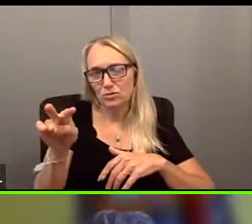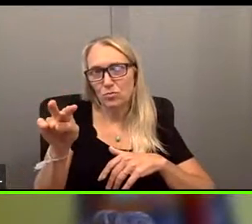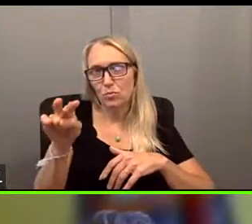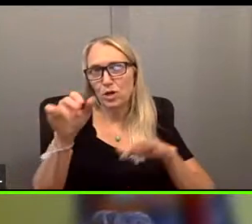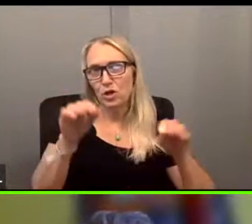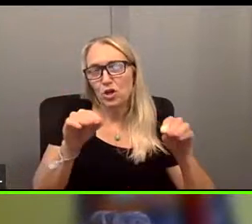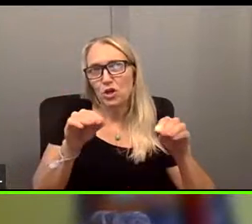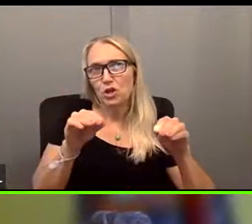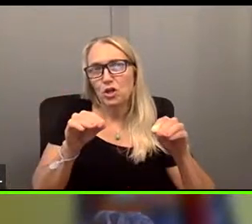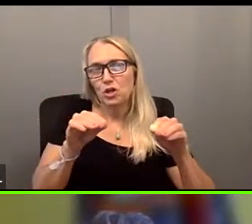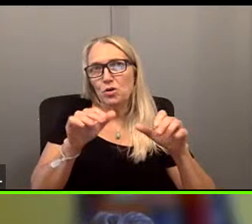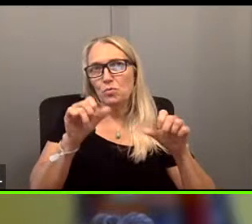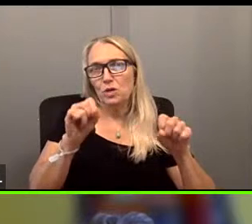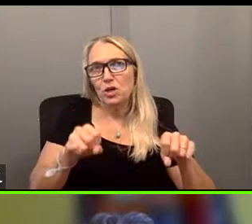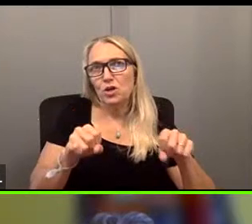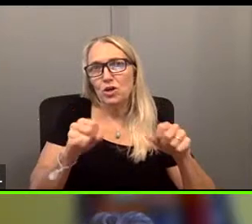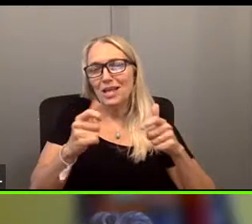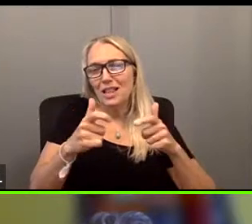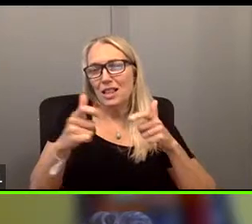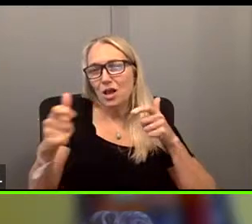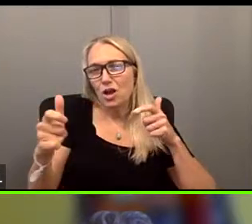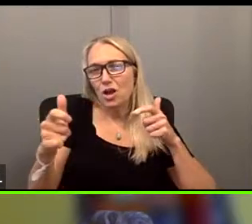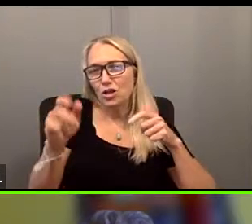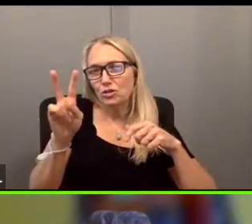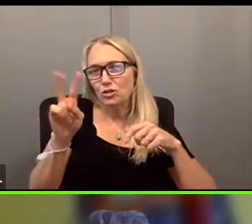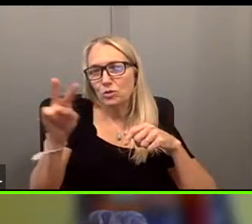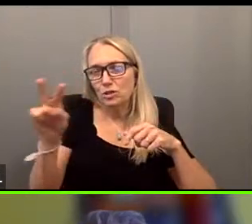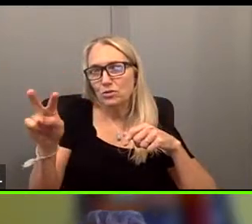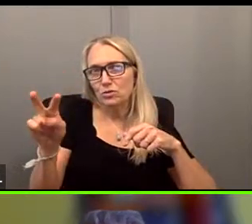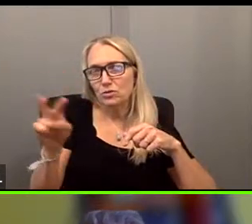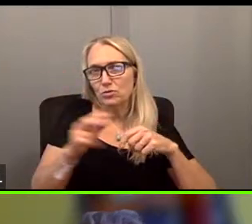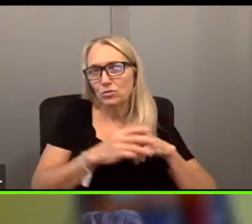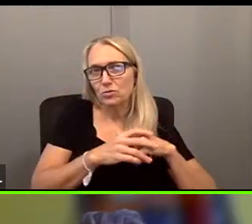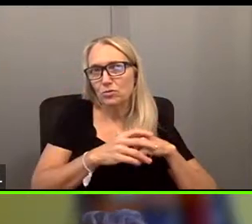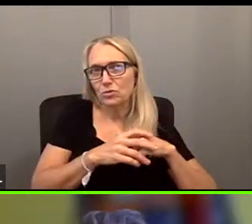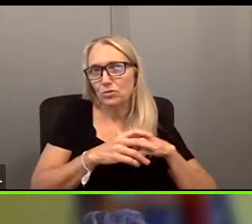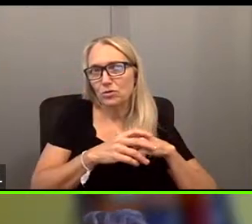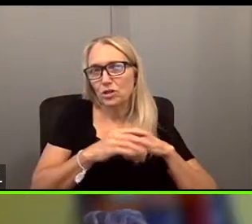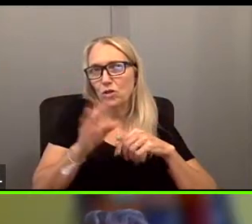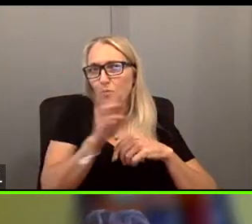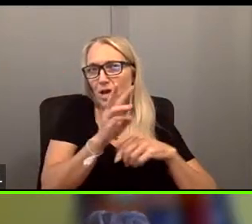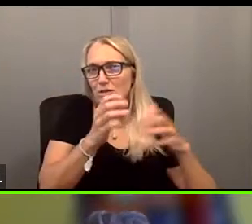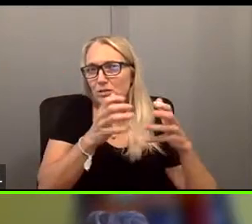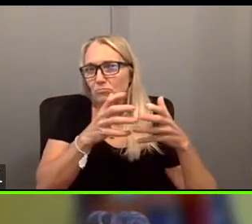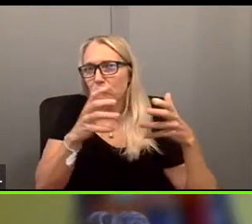be enlarged, probably to the west.